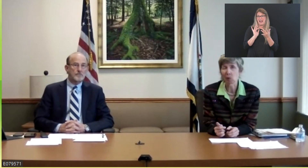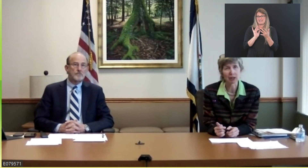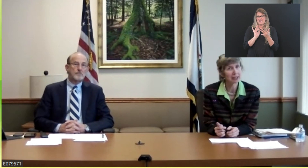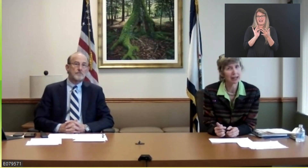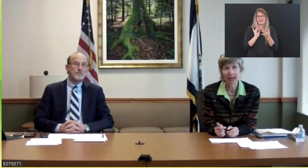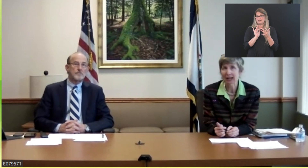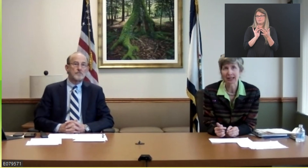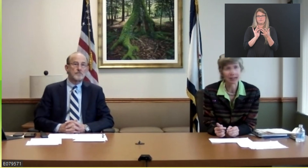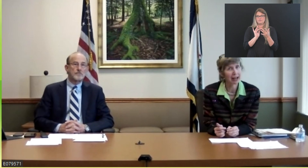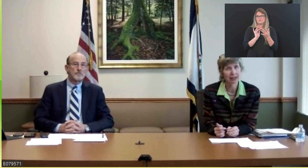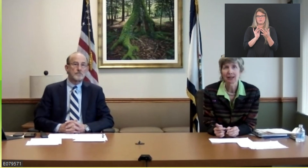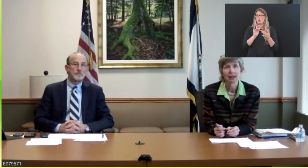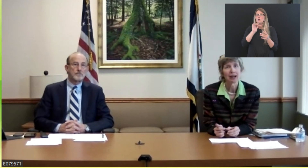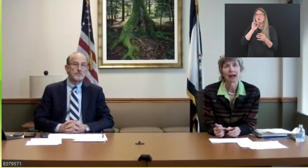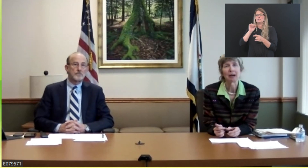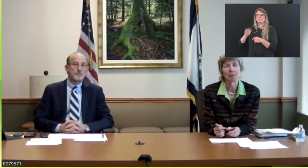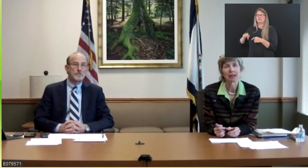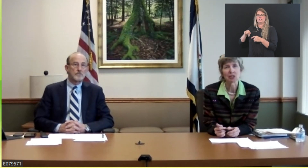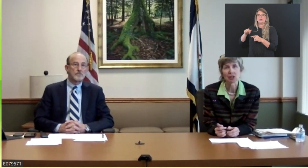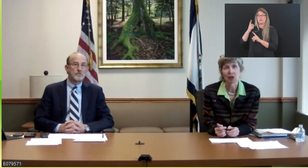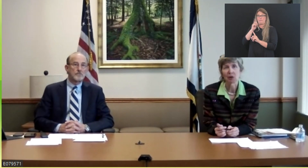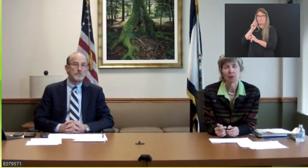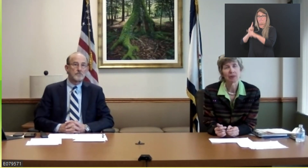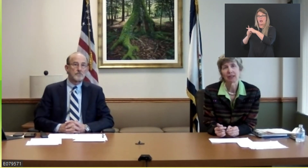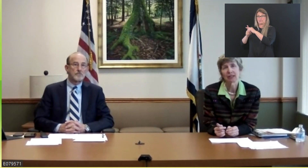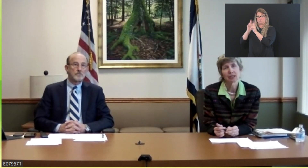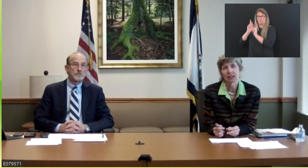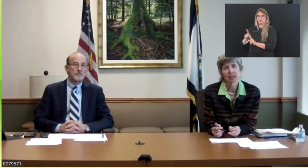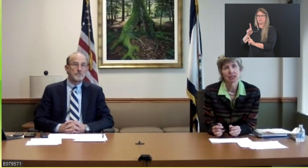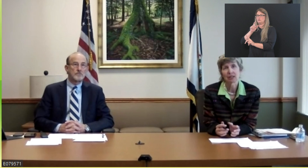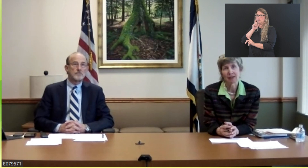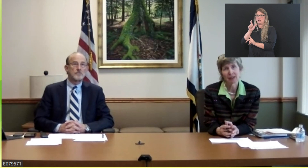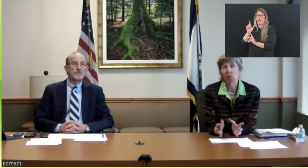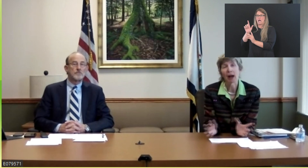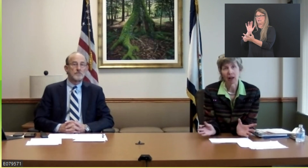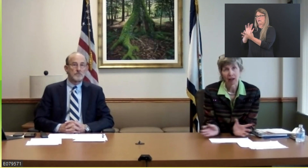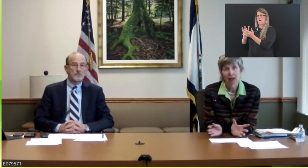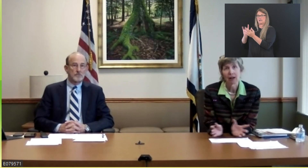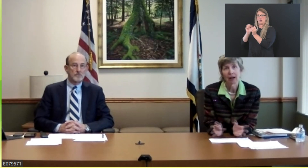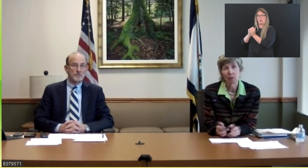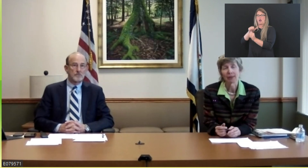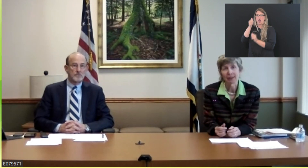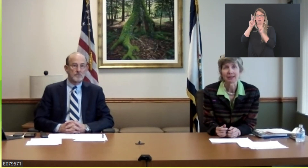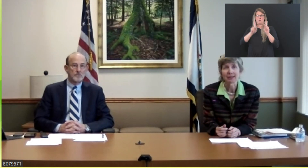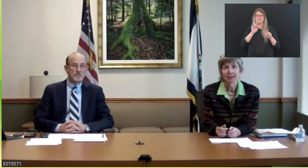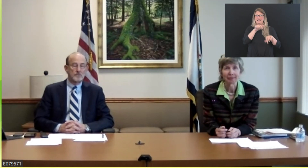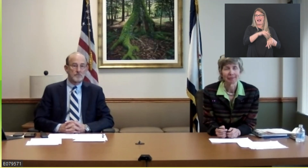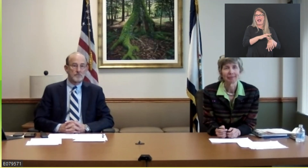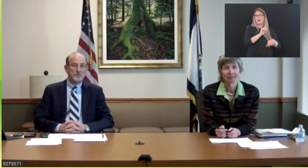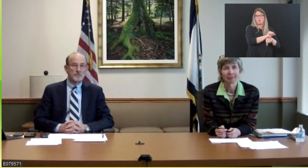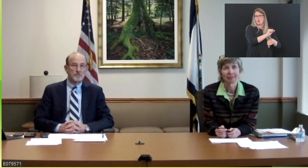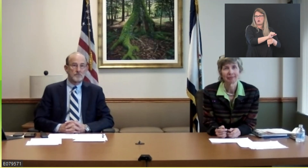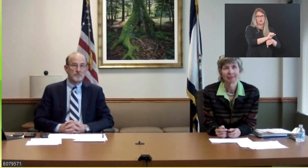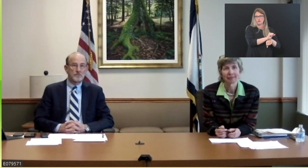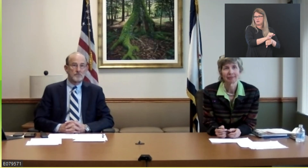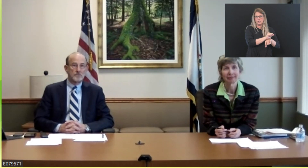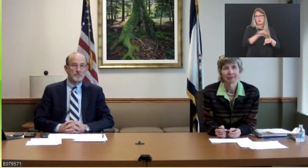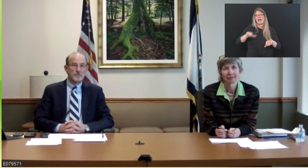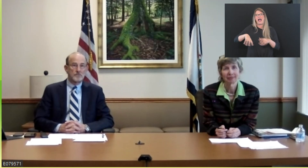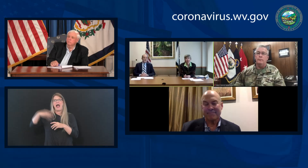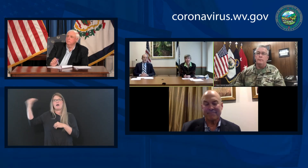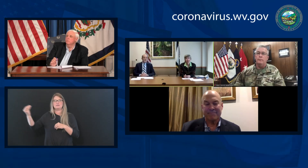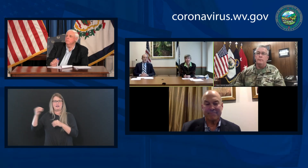not a work setting contact. And so they've done well with this.